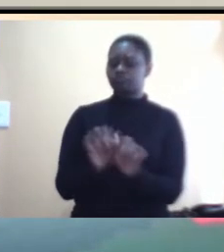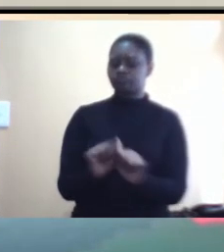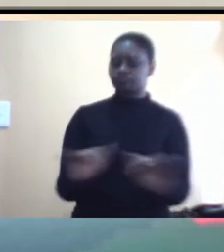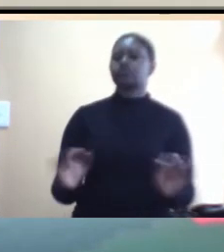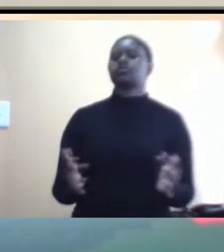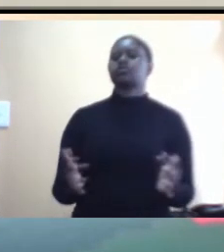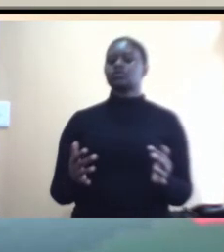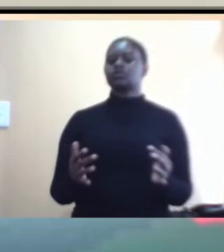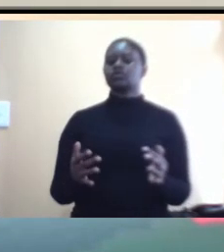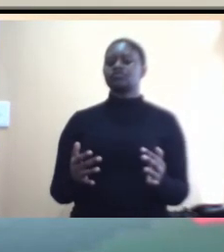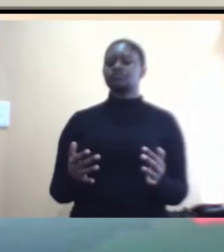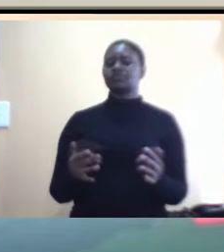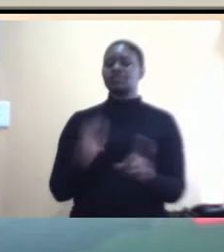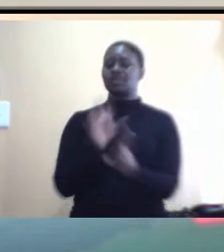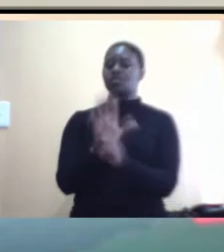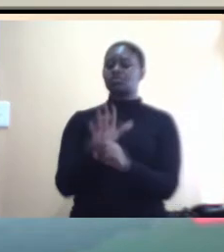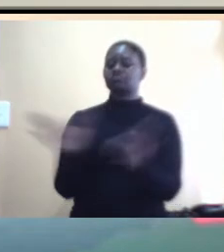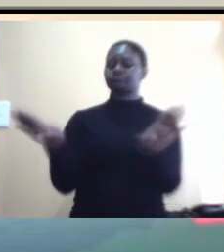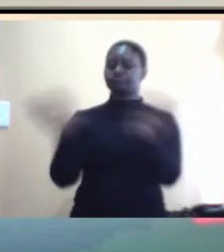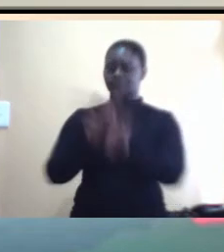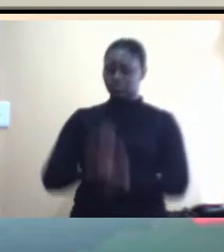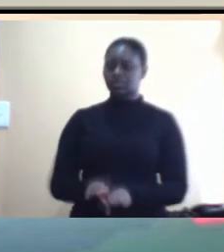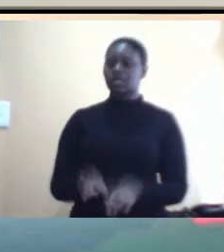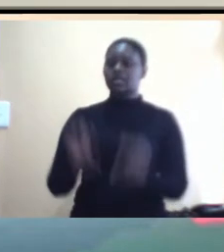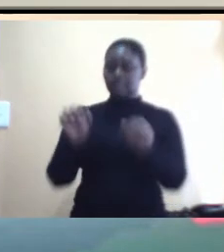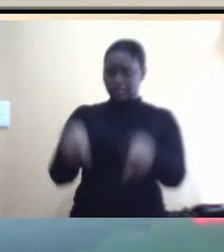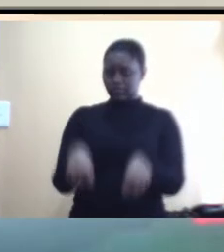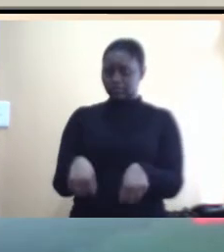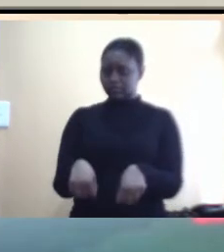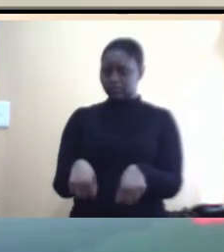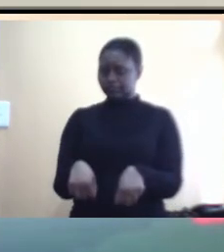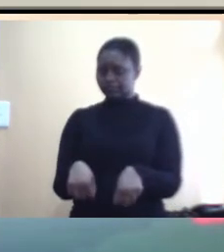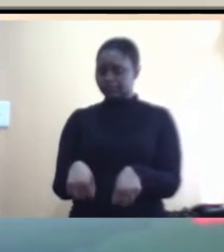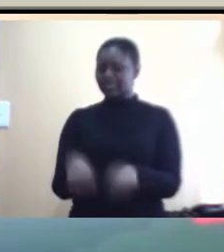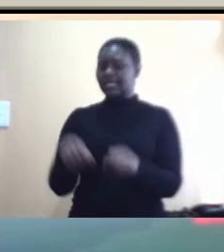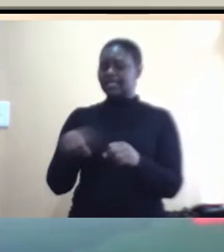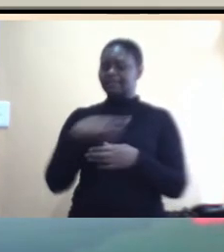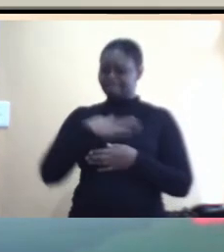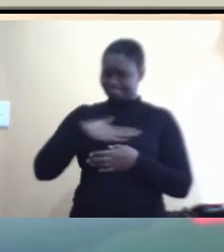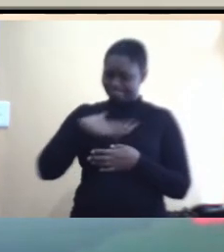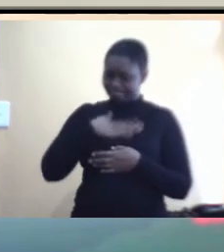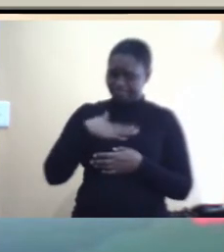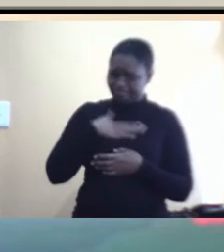recent lockdown. Therefore, it is deeply